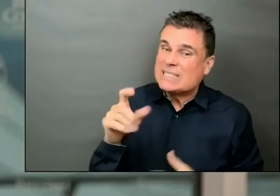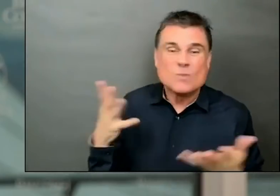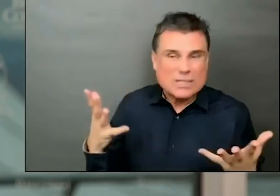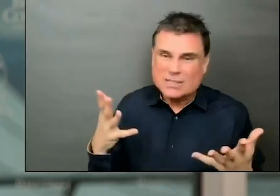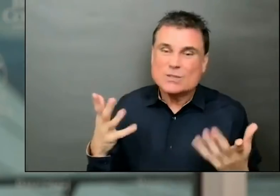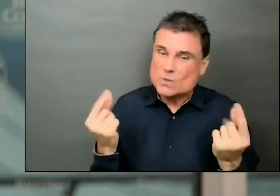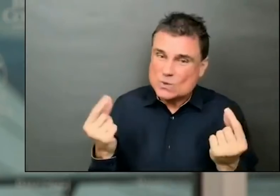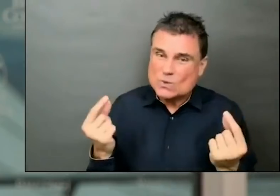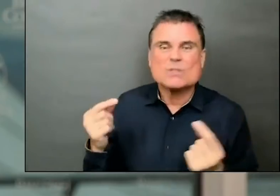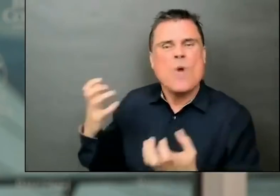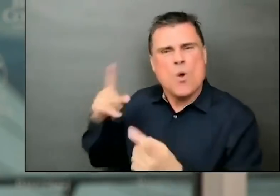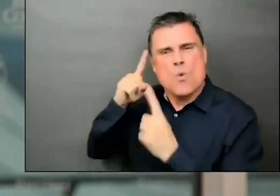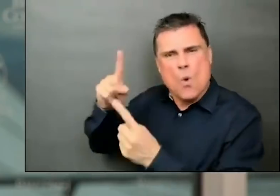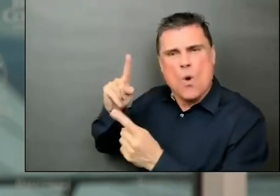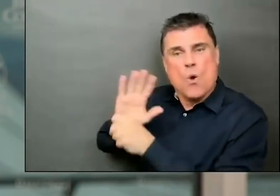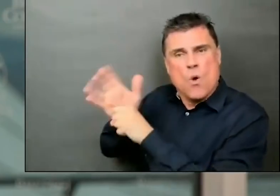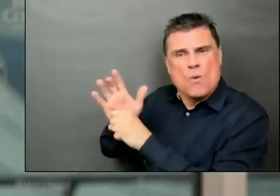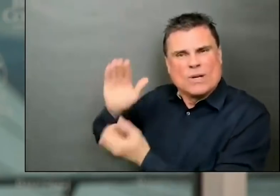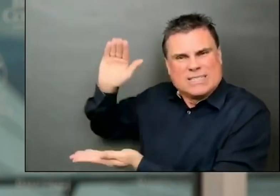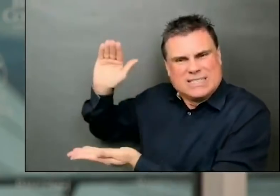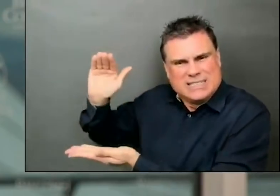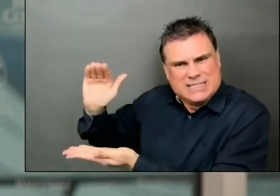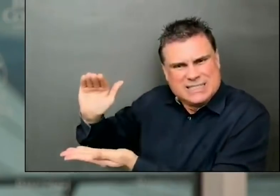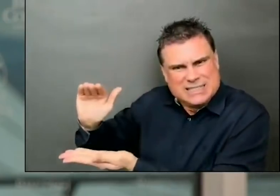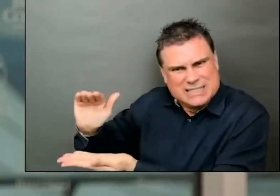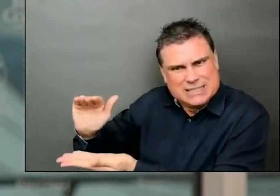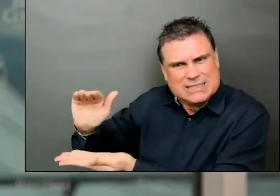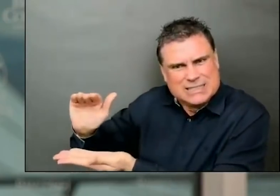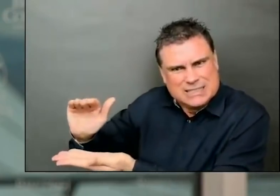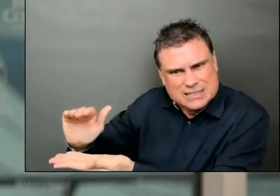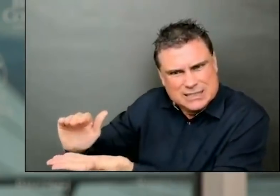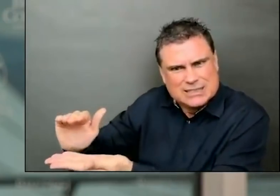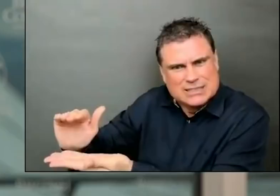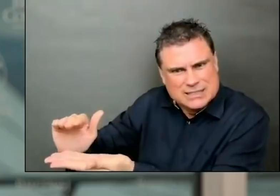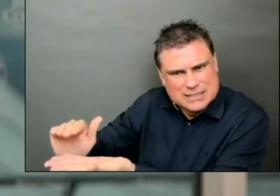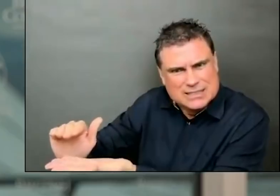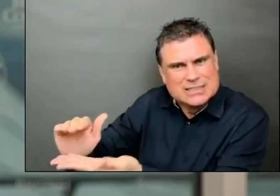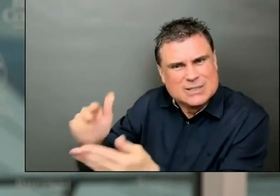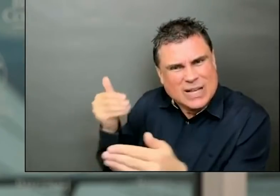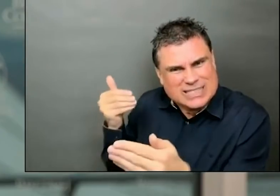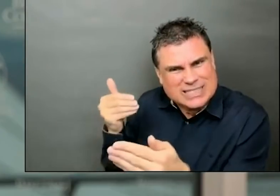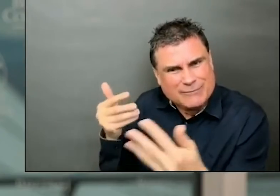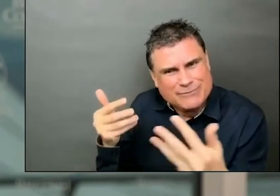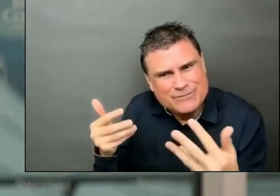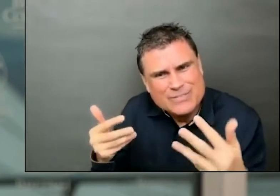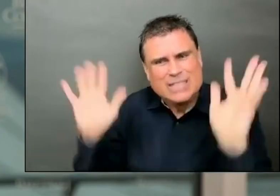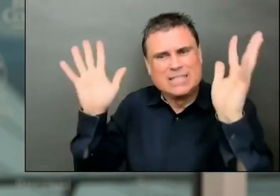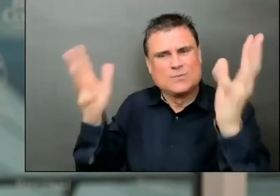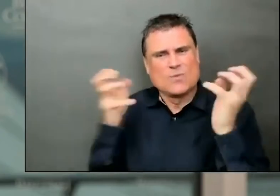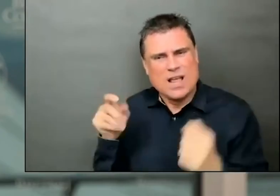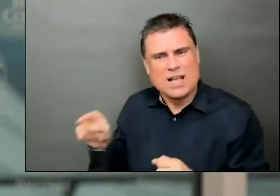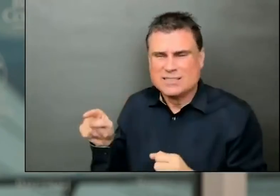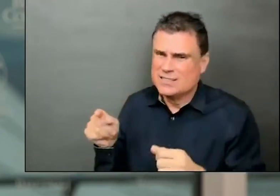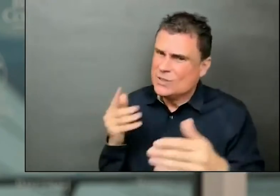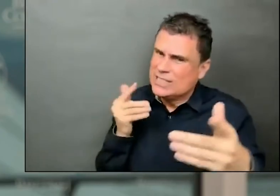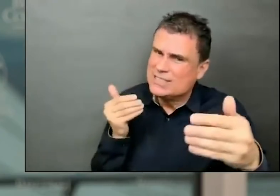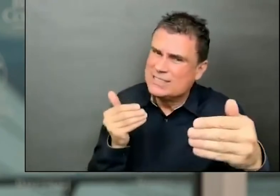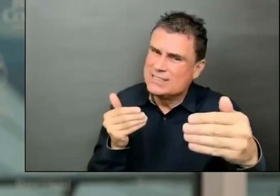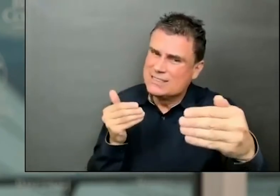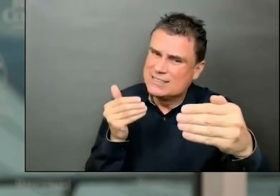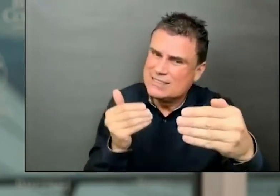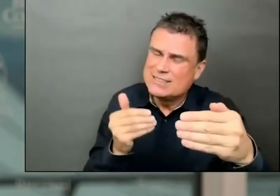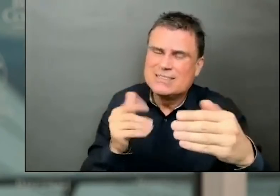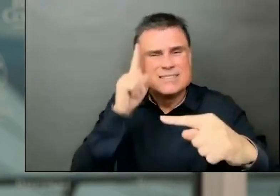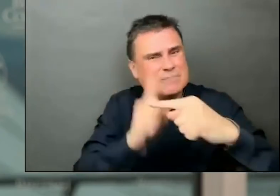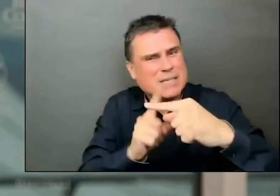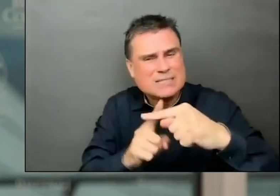flat path to the finish, with few and if any hurdles like outbreaks or unchecked transmission in